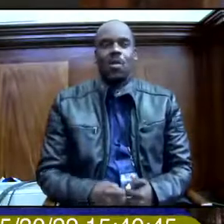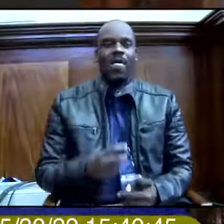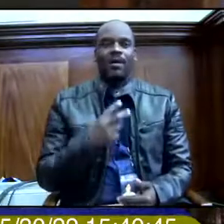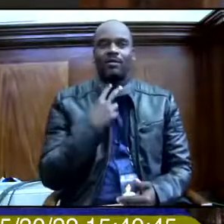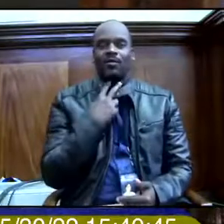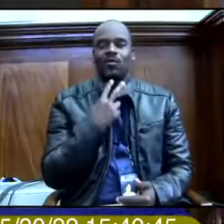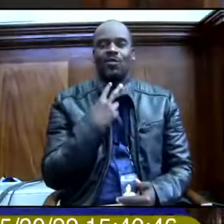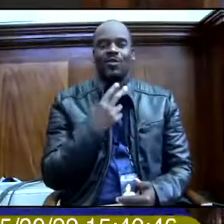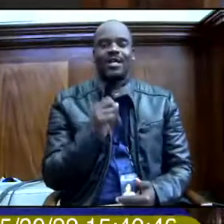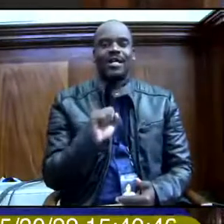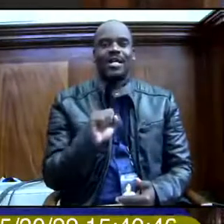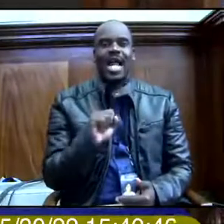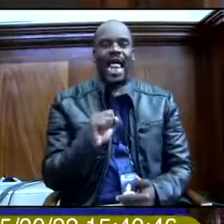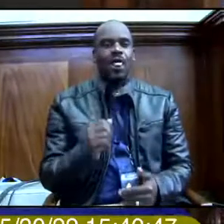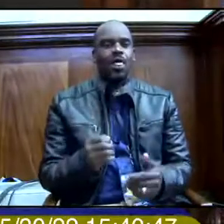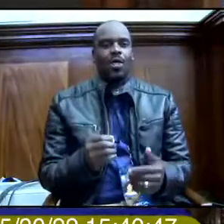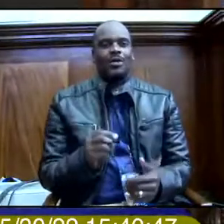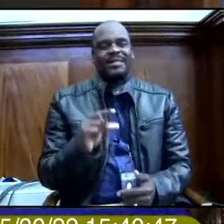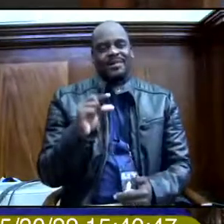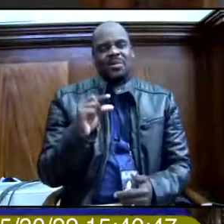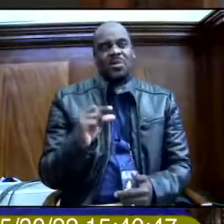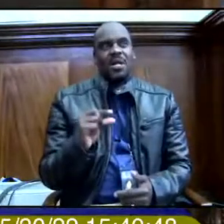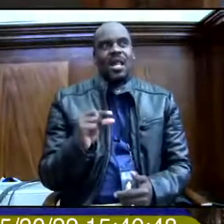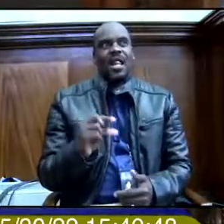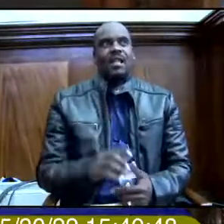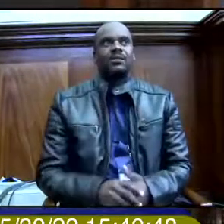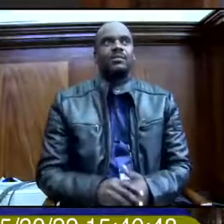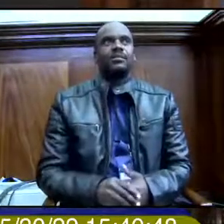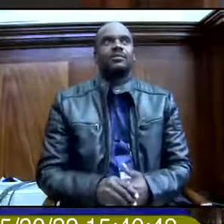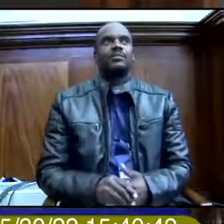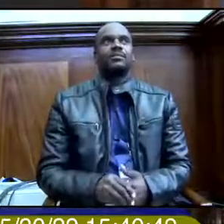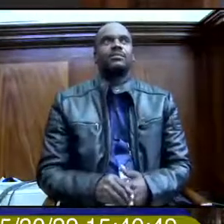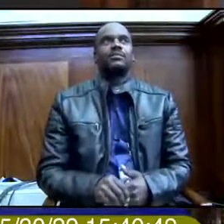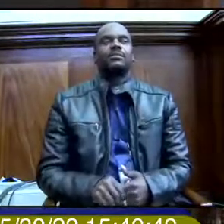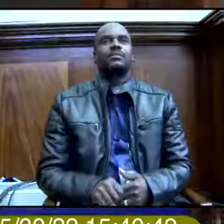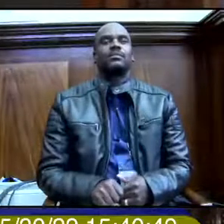democratized transport and allied work as you know